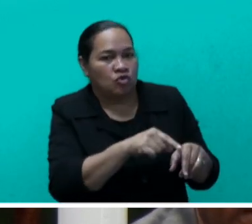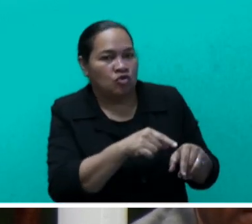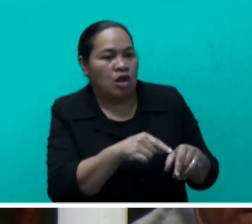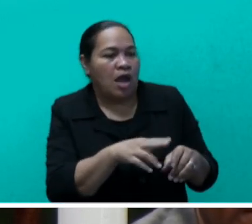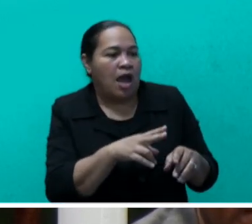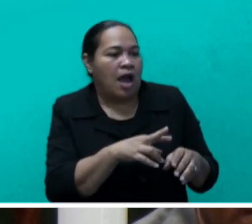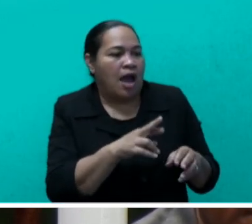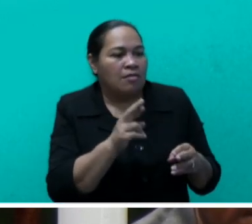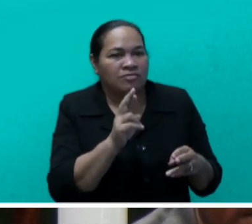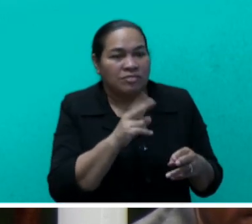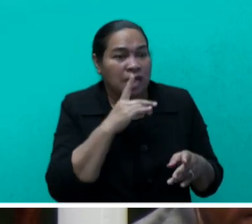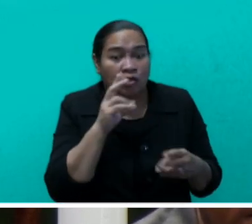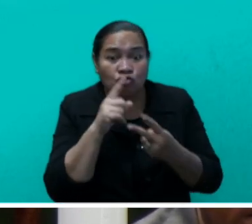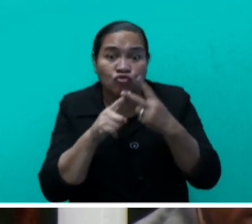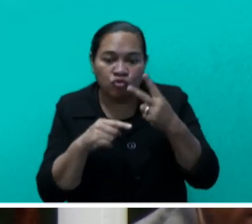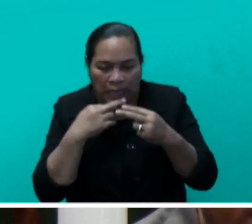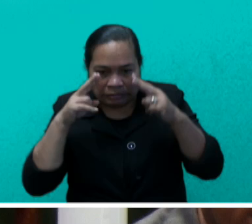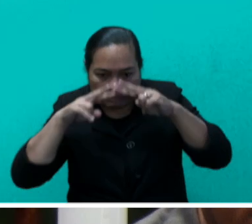are under investigation, sir.